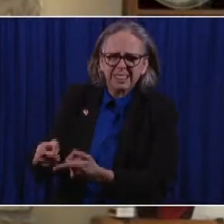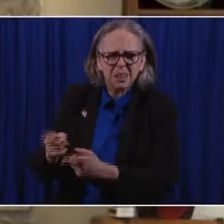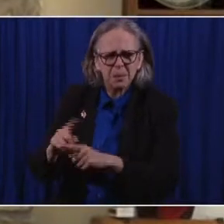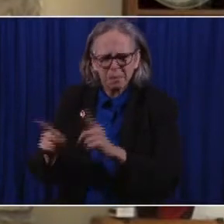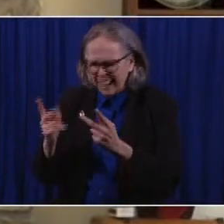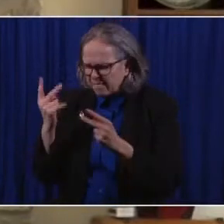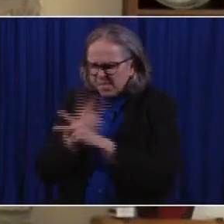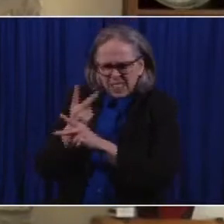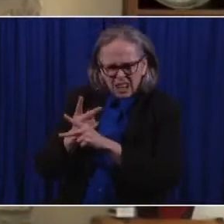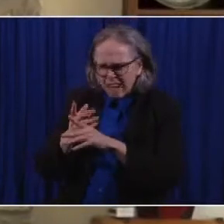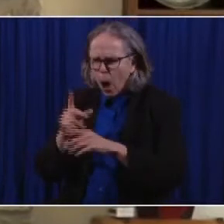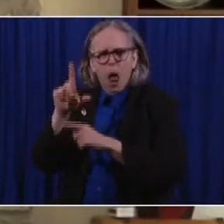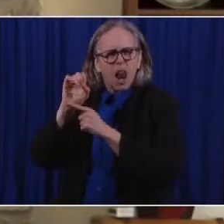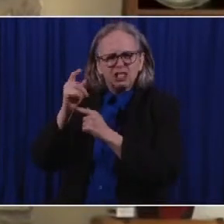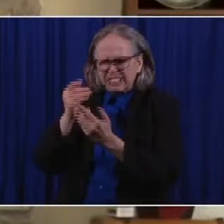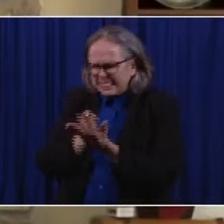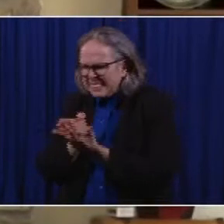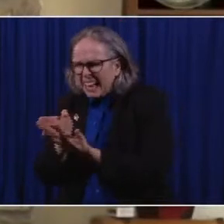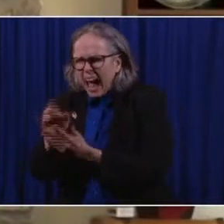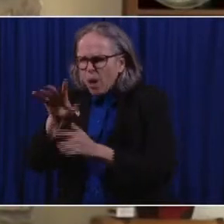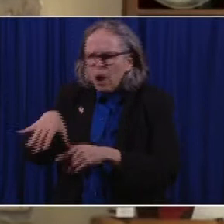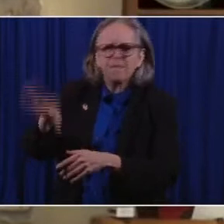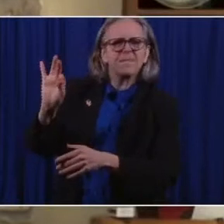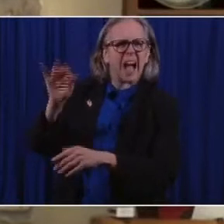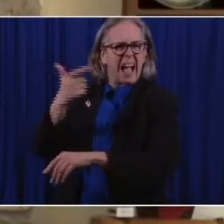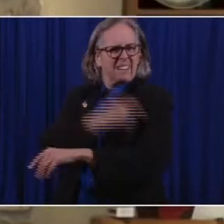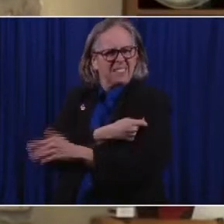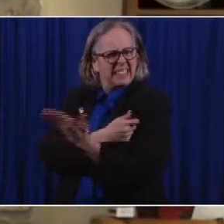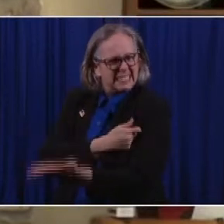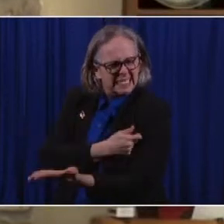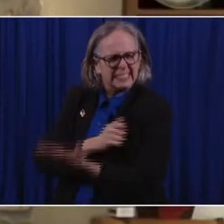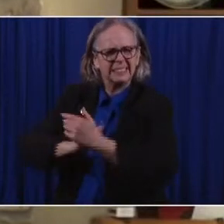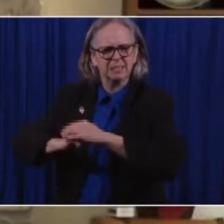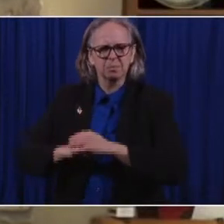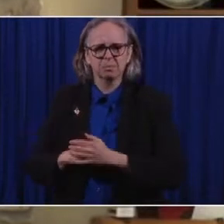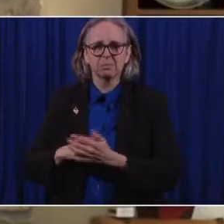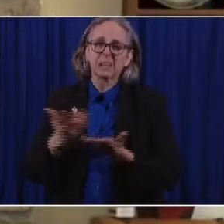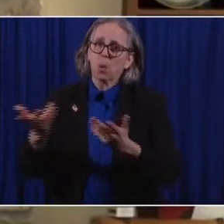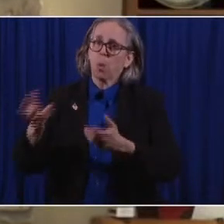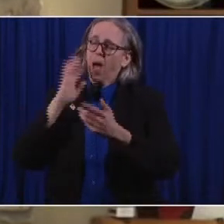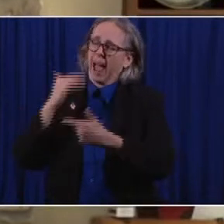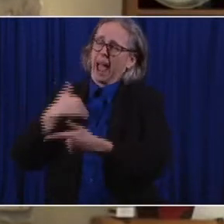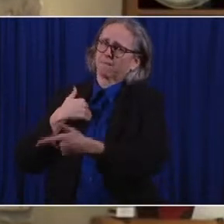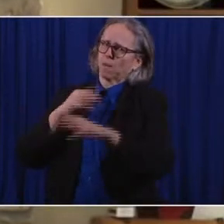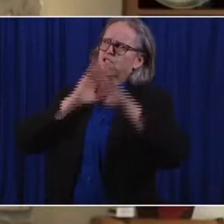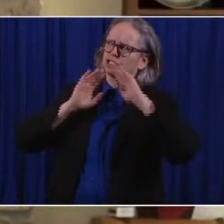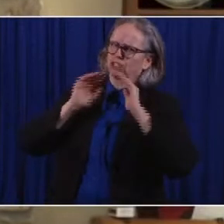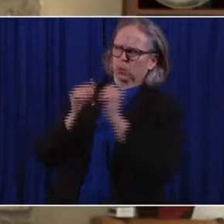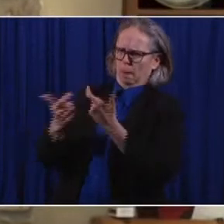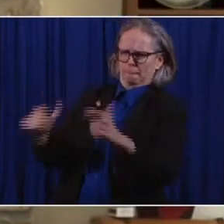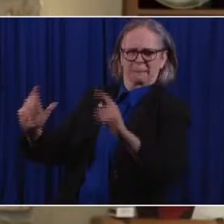that will cause some frustration. We decided to start that way,